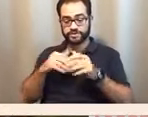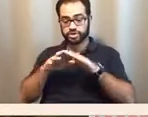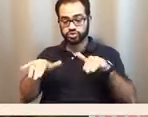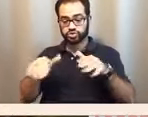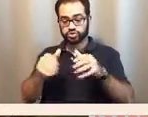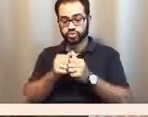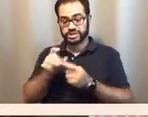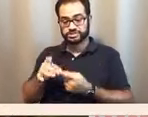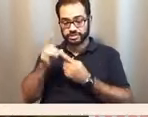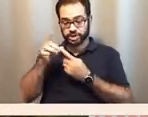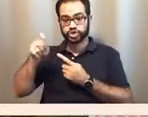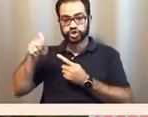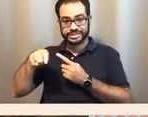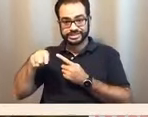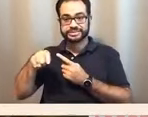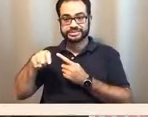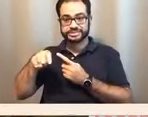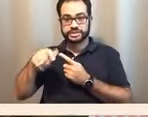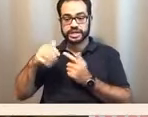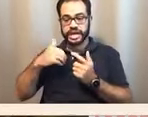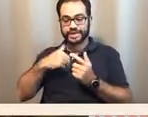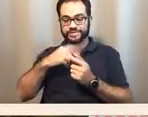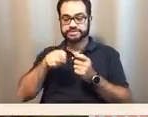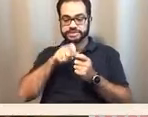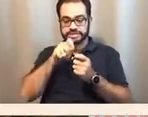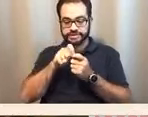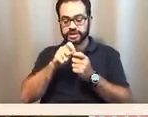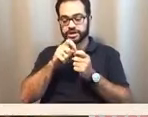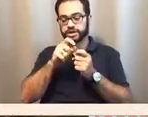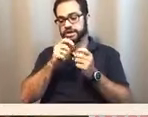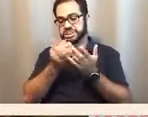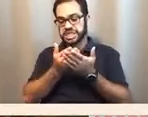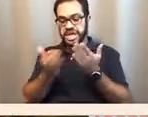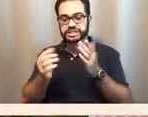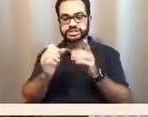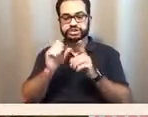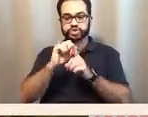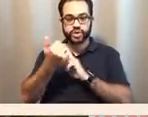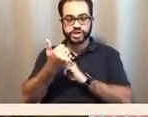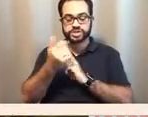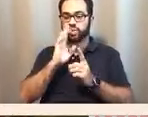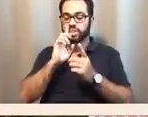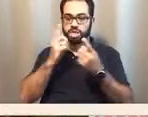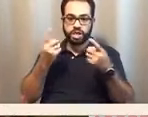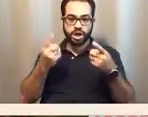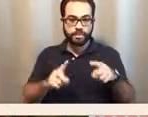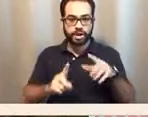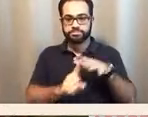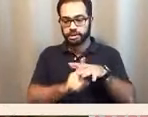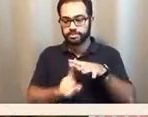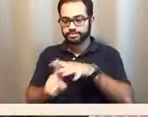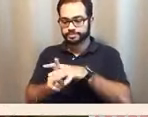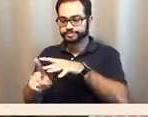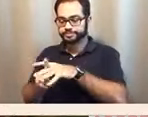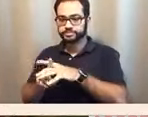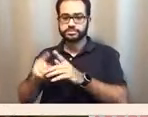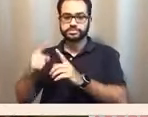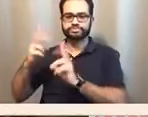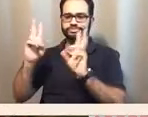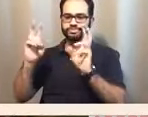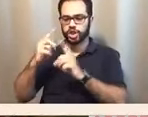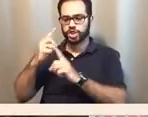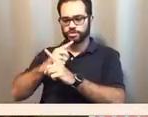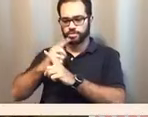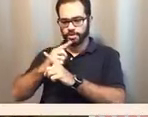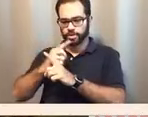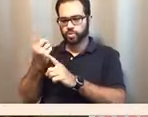are certain thermometers and barometers situation that's going to happen. A thermometer, one thing can happen, and again, temperature